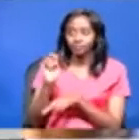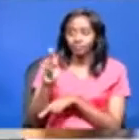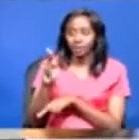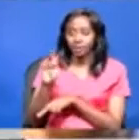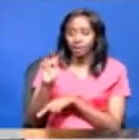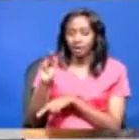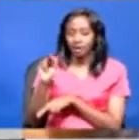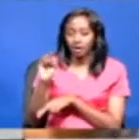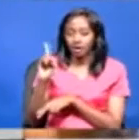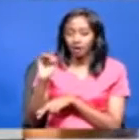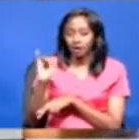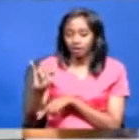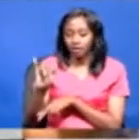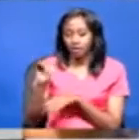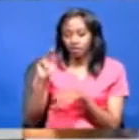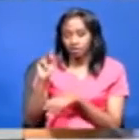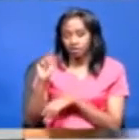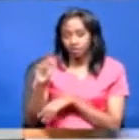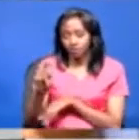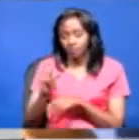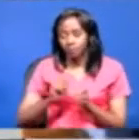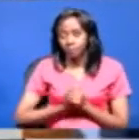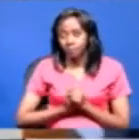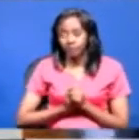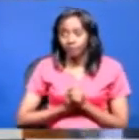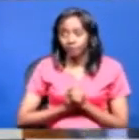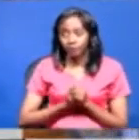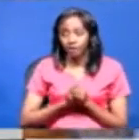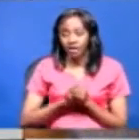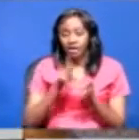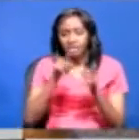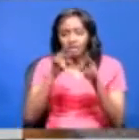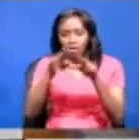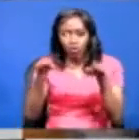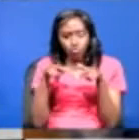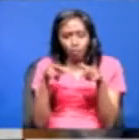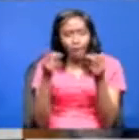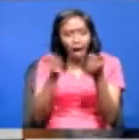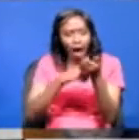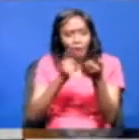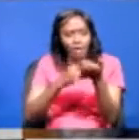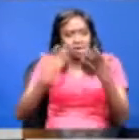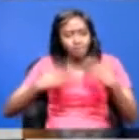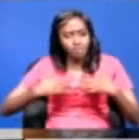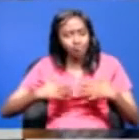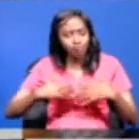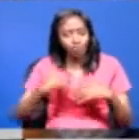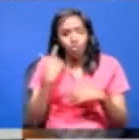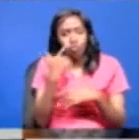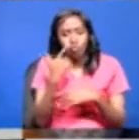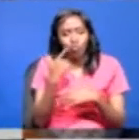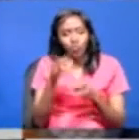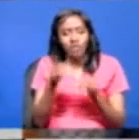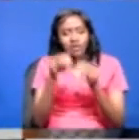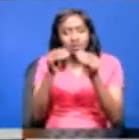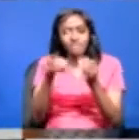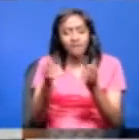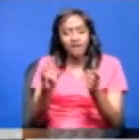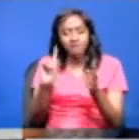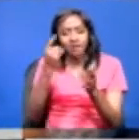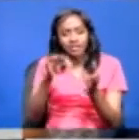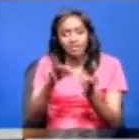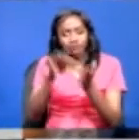One of the questions that is there is, in this ceremony room, how many people are you expecting and who will be given priority even going by that? And number